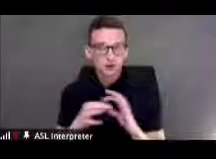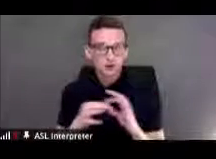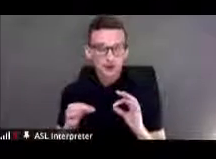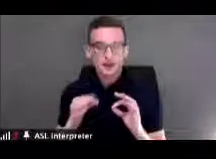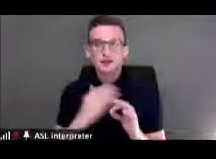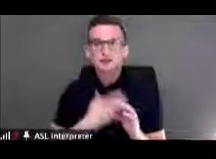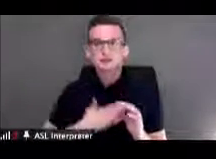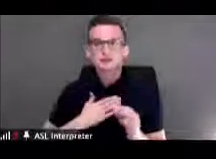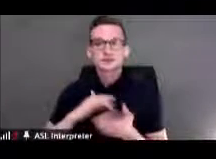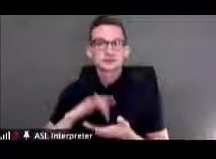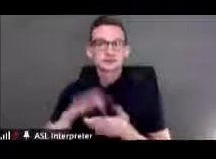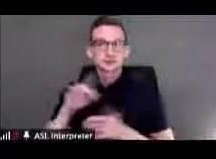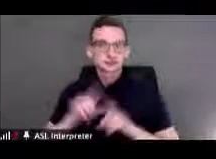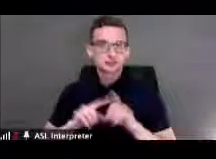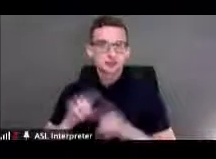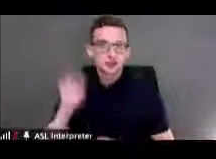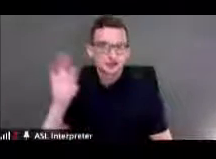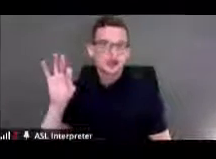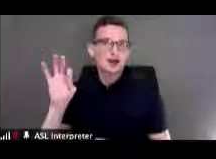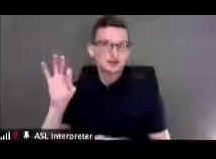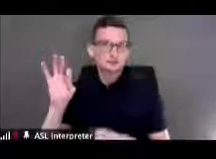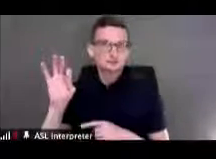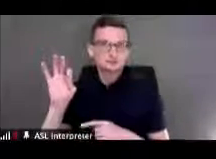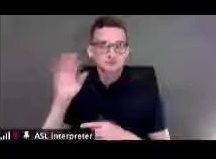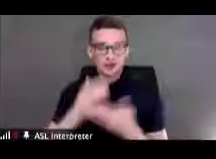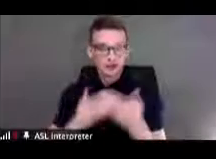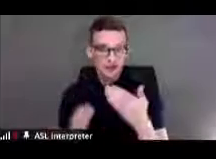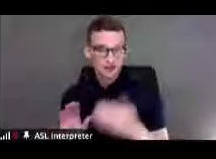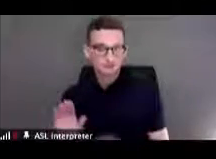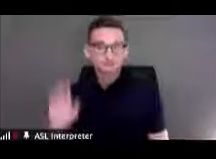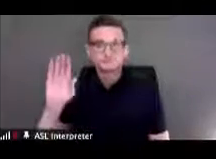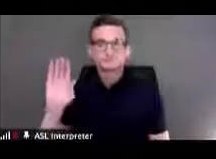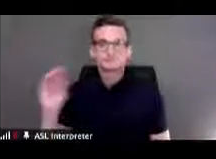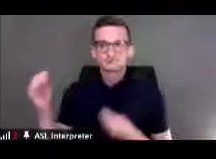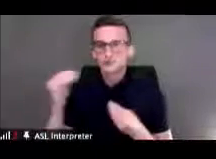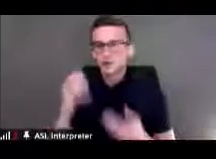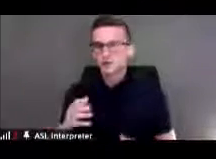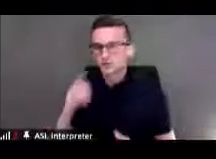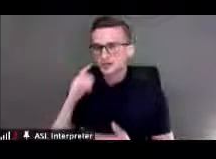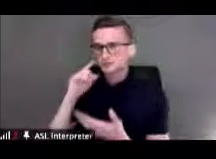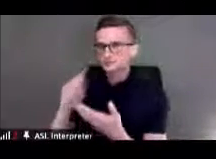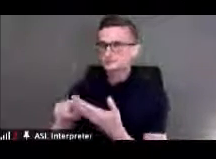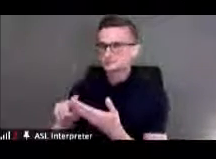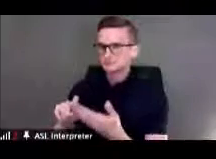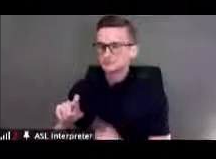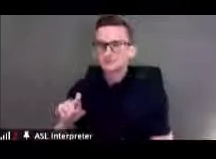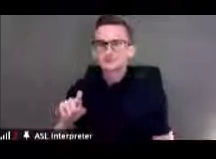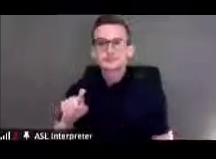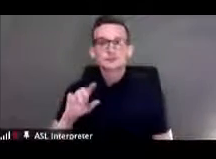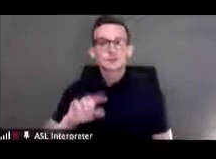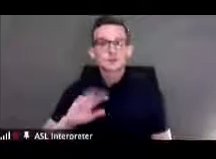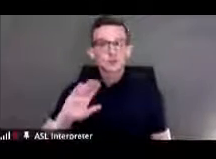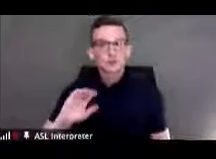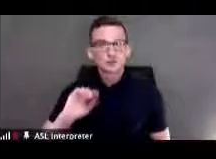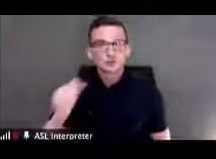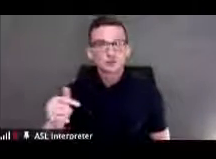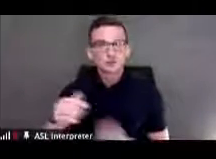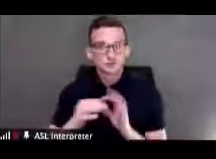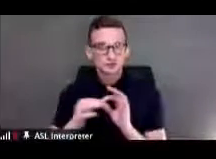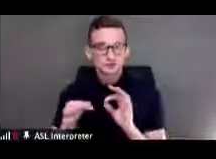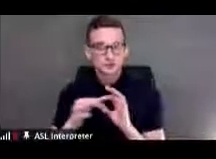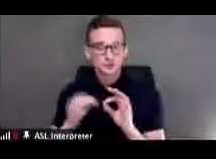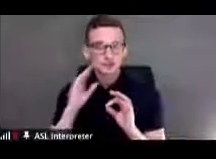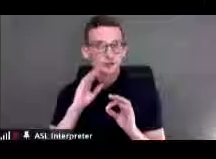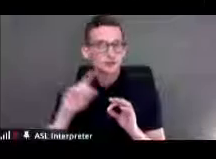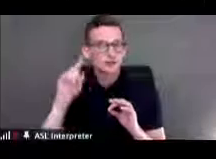press star 9. This will raise your hand for the moderator. When it is your turn to speak, you will hear a message that says the host would